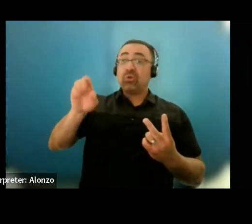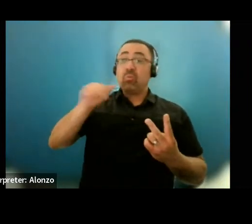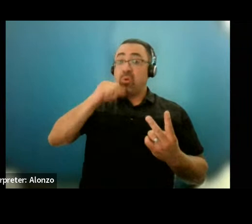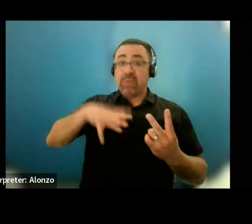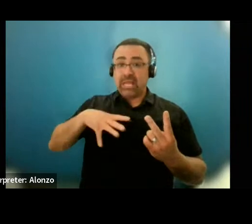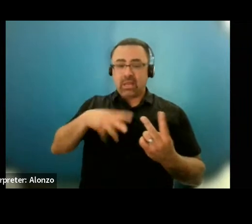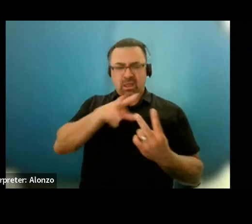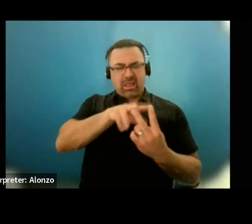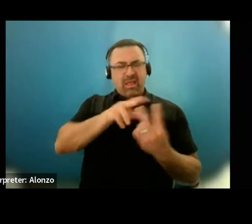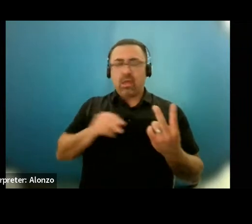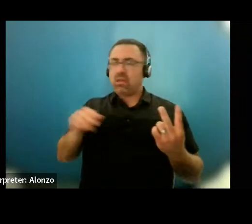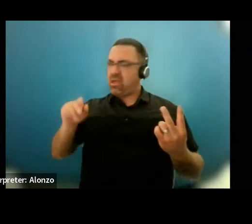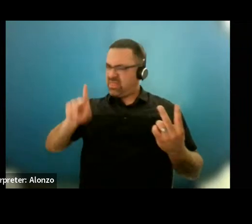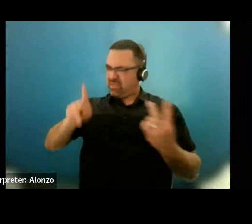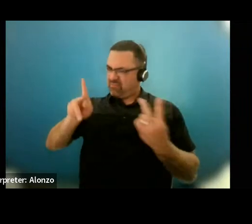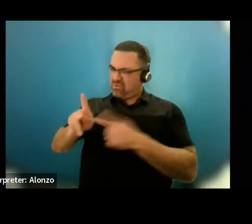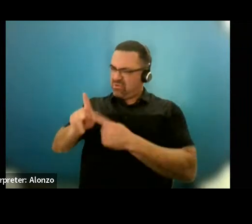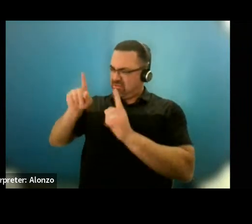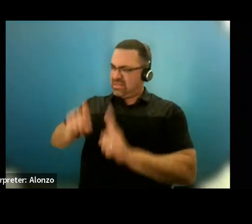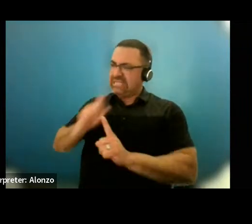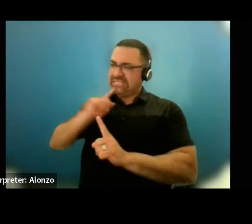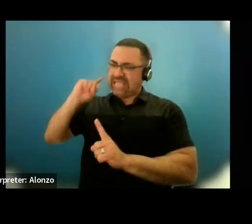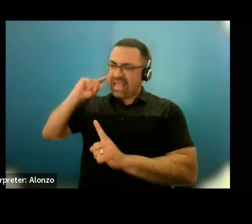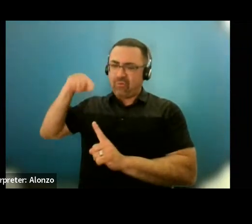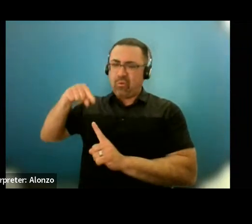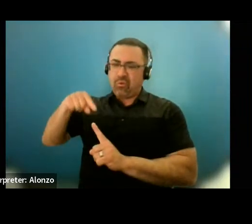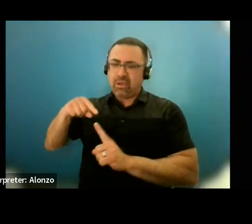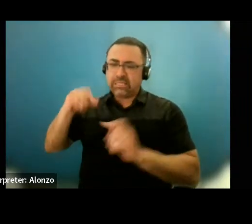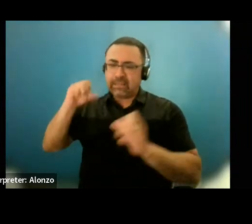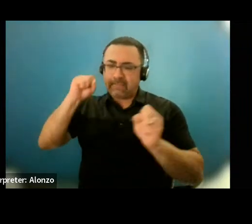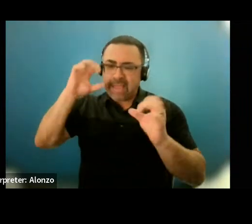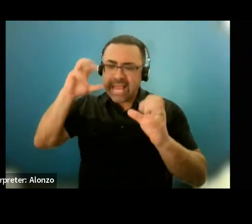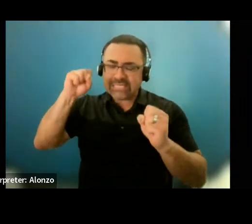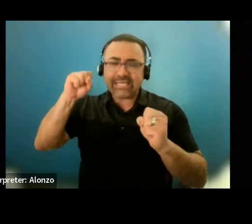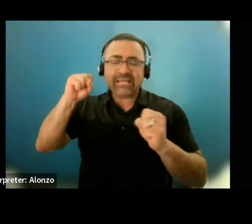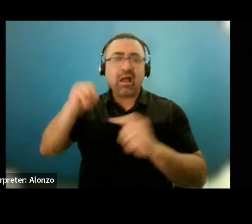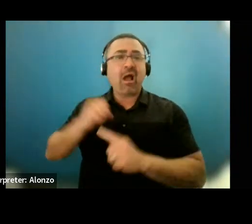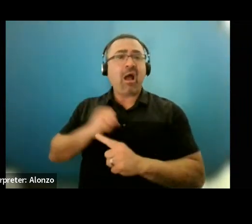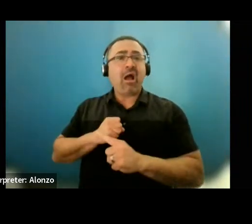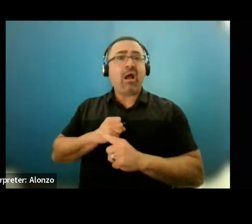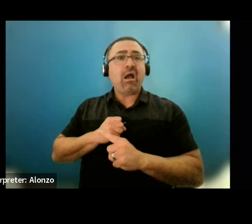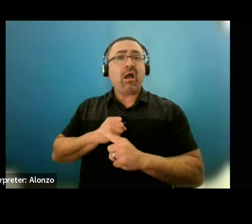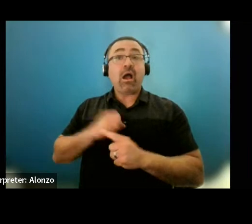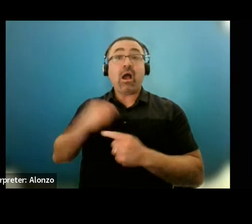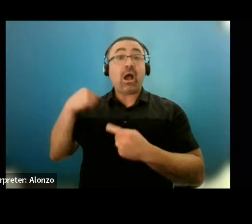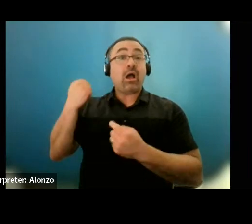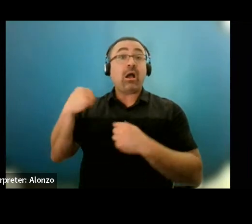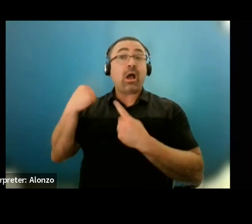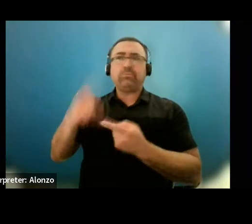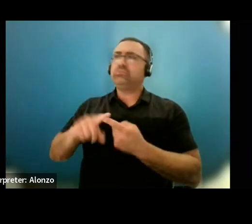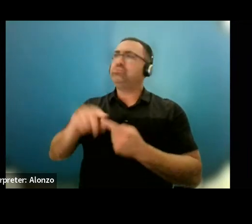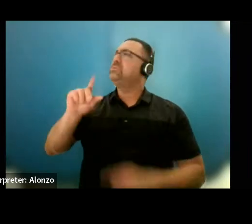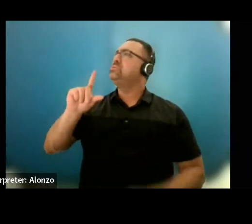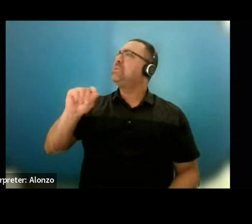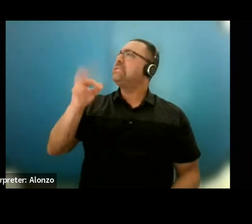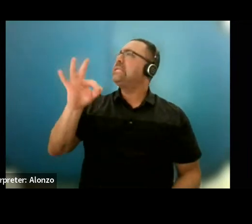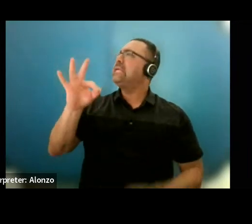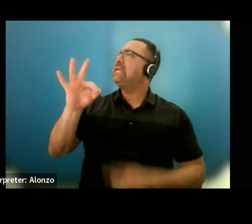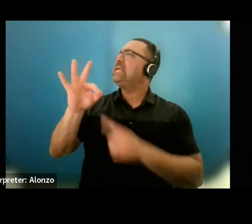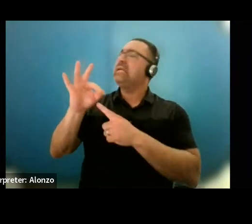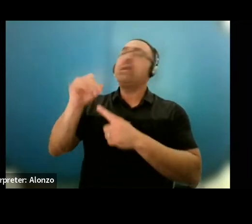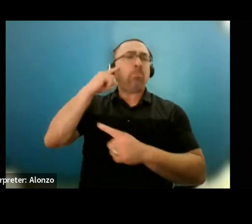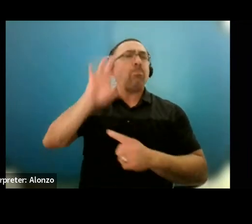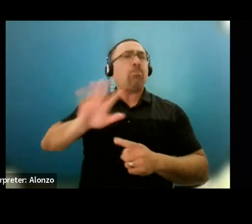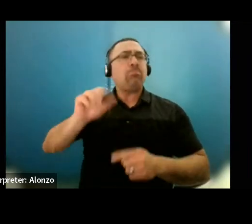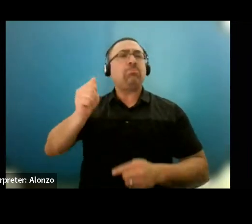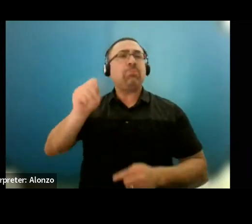like, how have we not heard of her? This is amazing. And up until 2019, up until 2019,